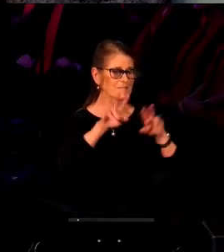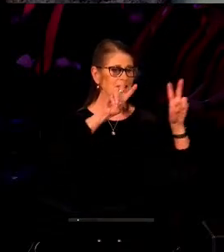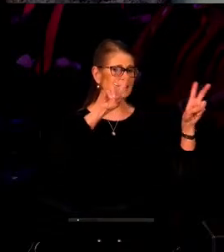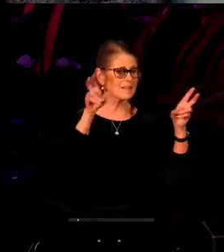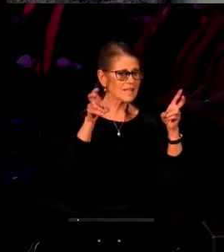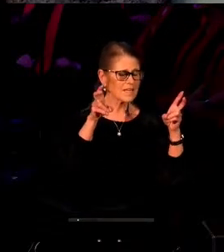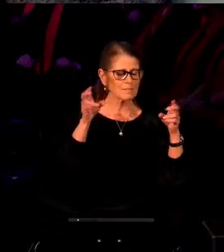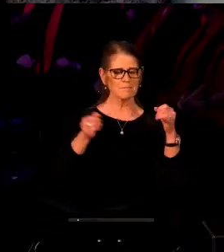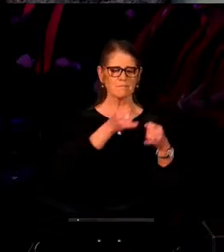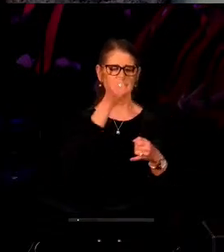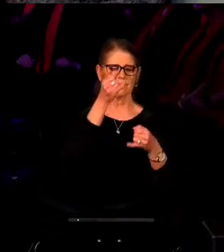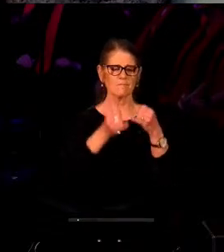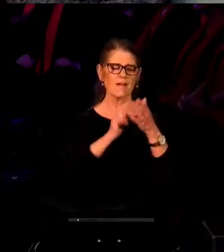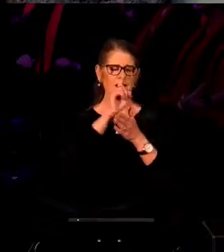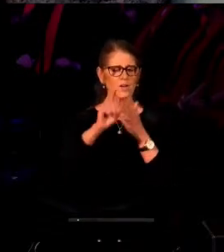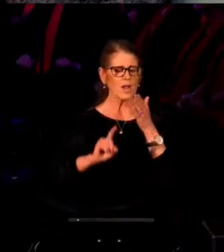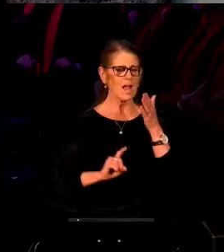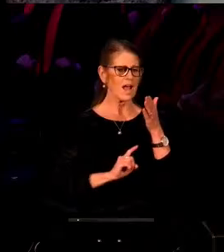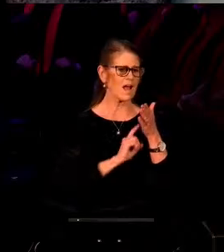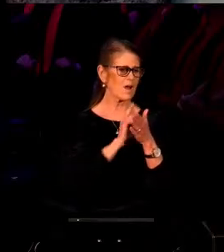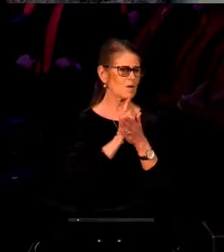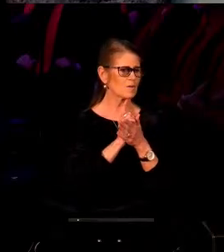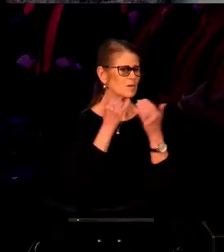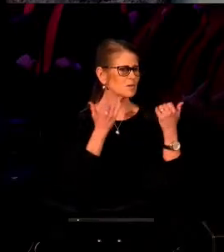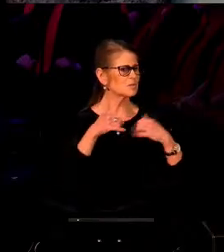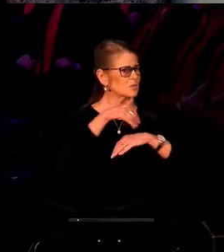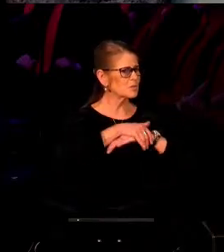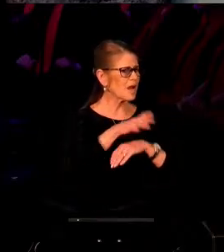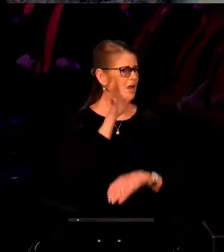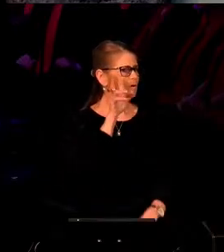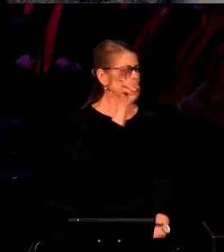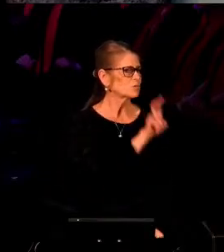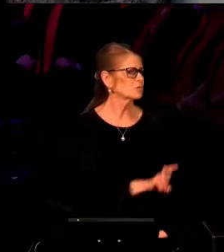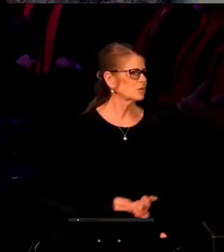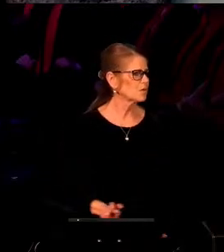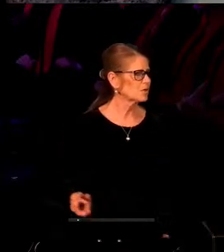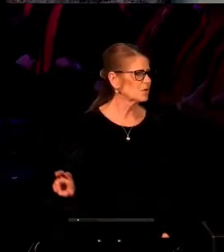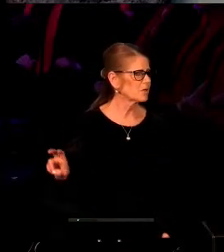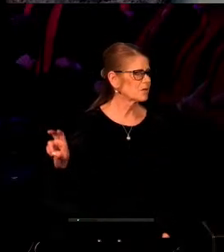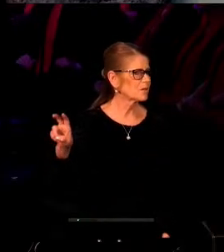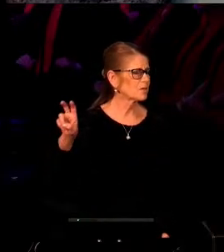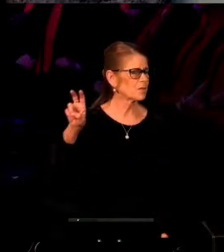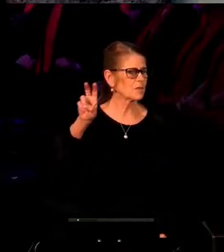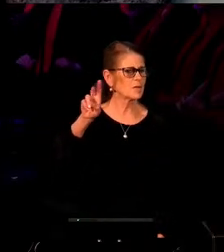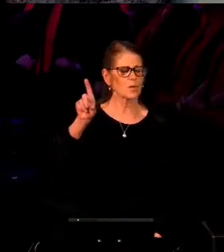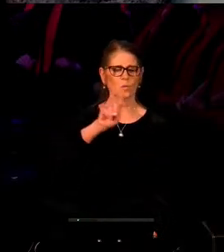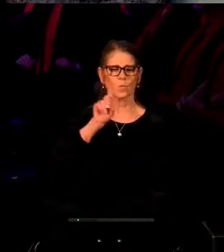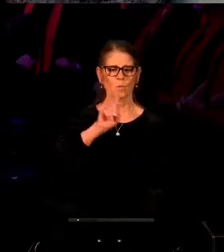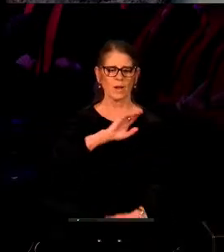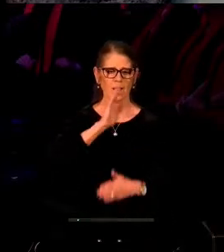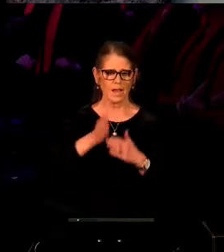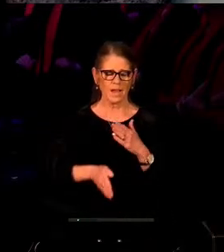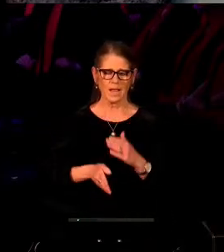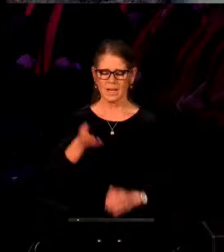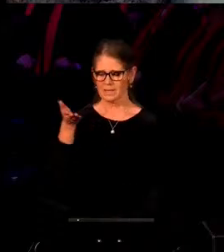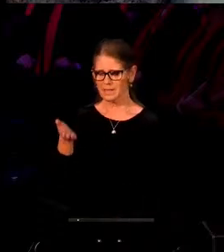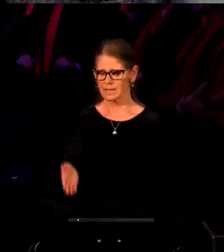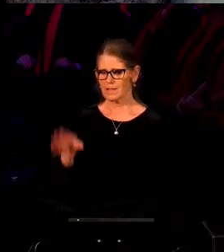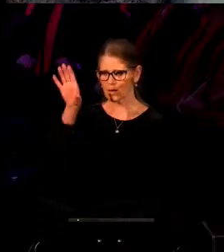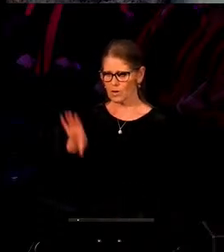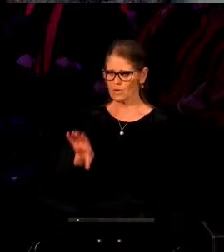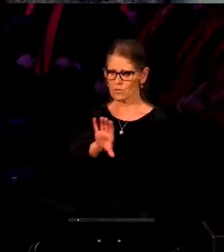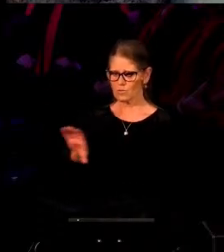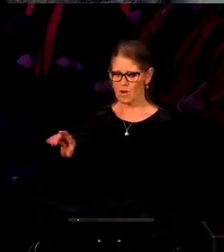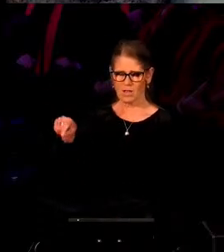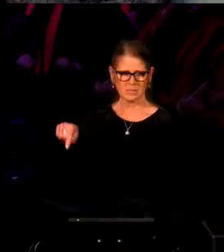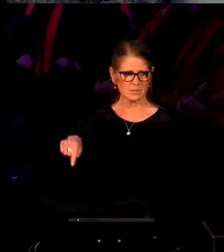the final hours, and tonight we'll take you on a journey that will end up at the foot of the cross. The